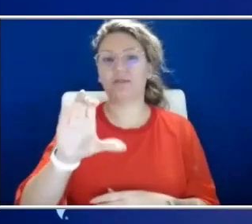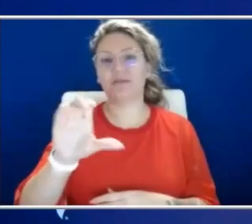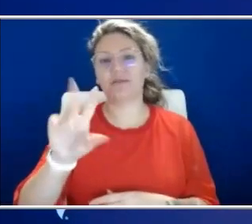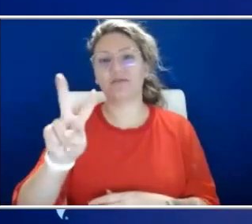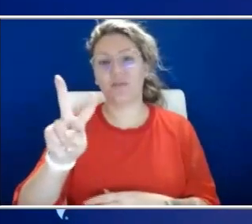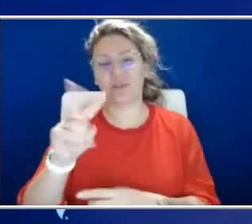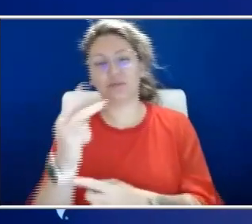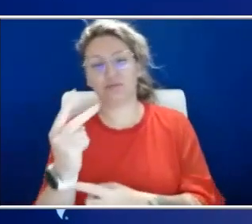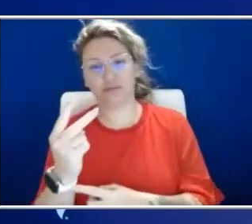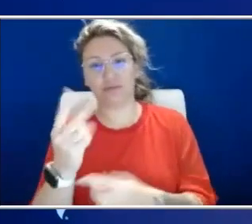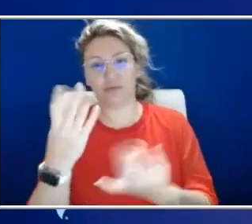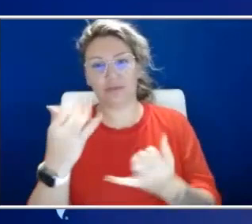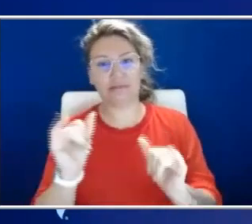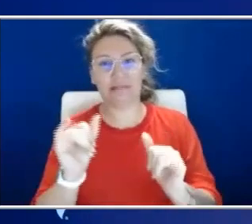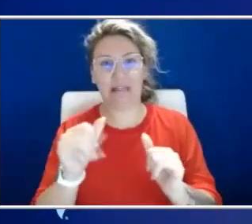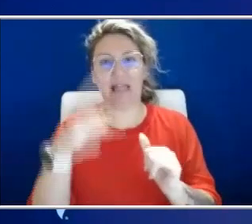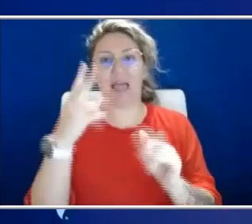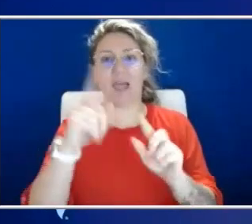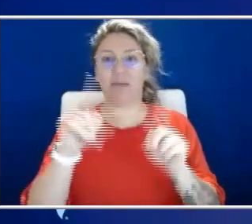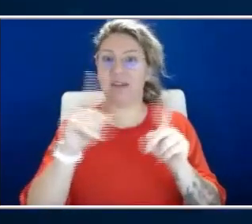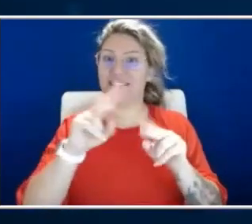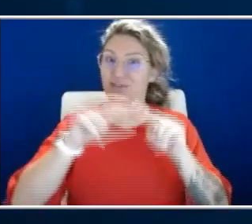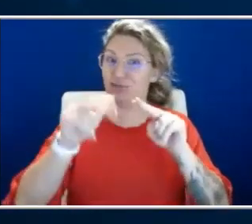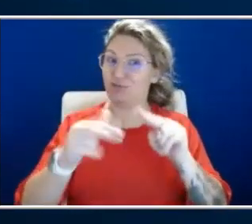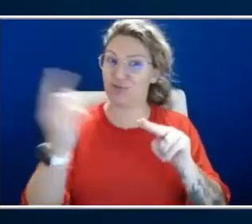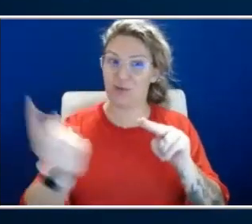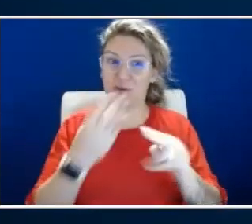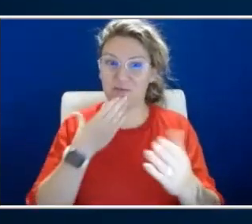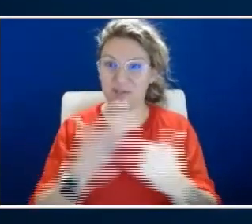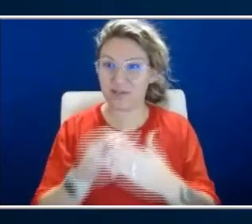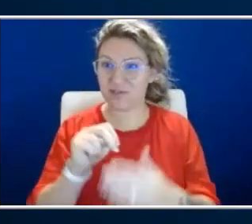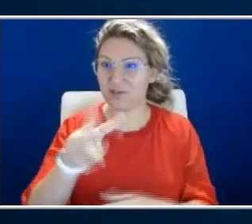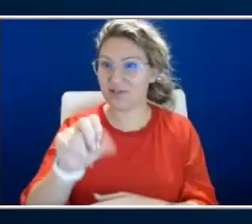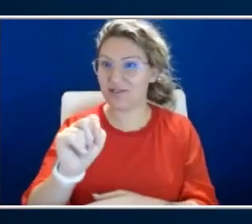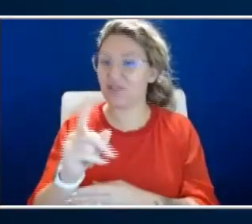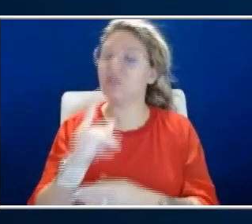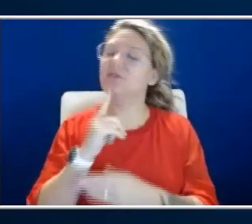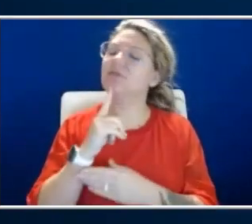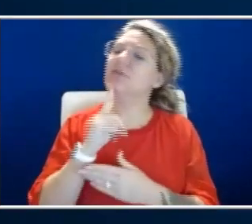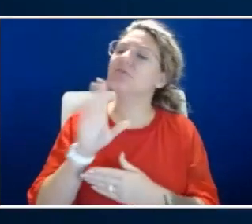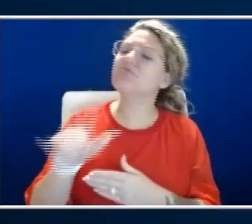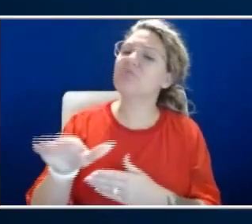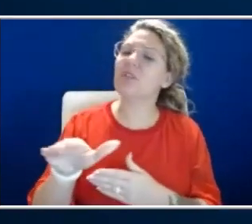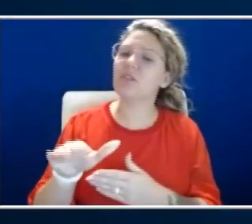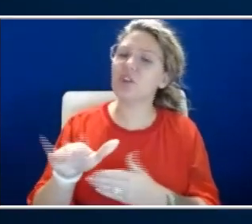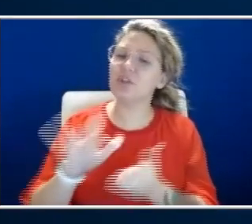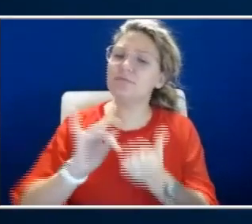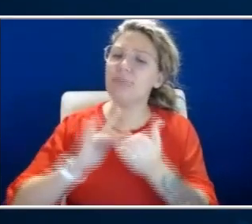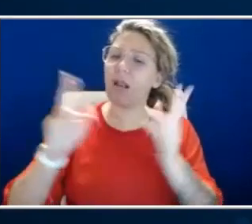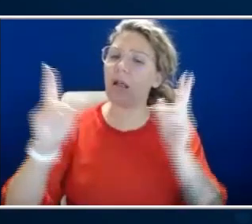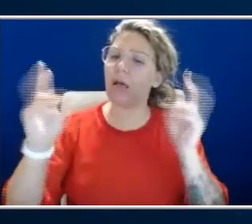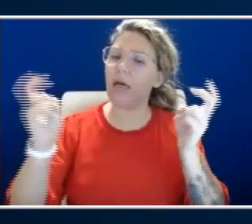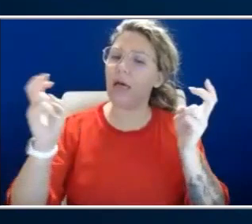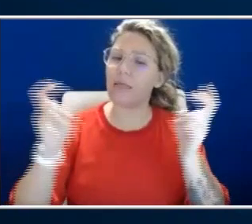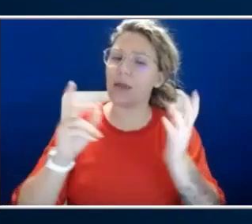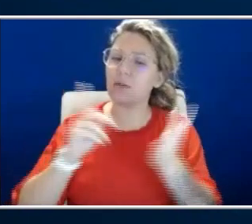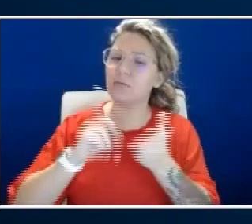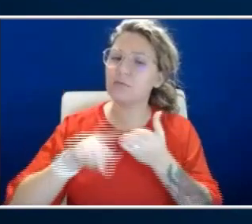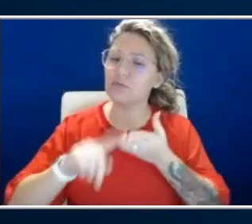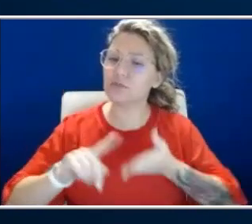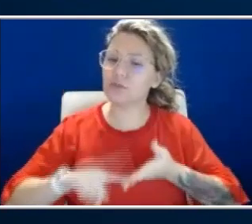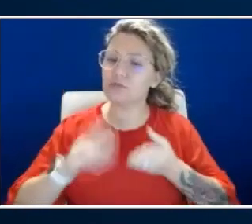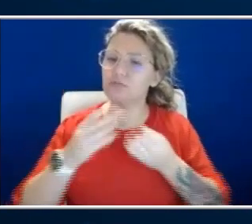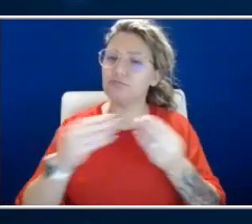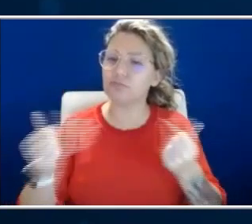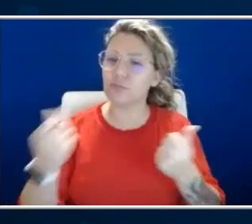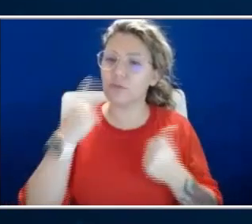is decreasing, and that's always good news. Dr. Hawkinson, there's a medical headline that I want to bounce off you. Researchers working on a cure for HIV and